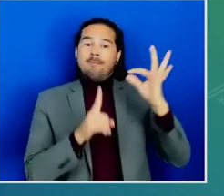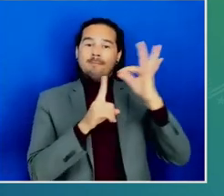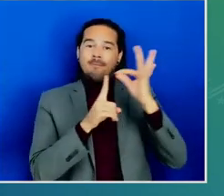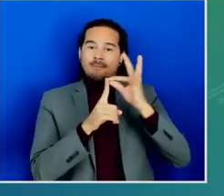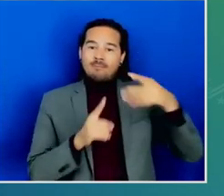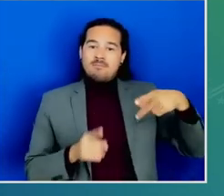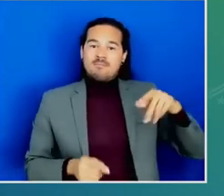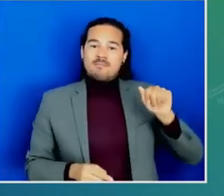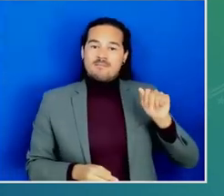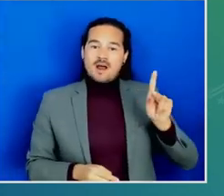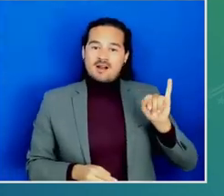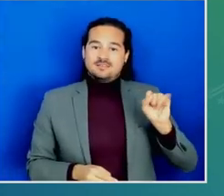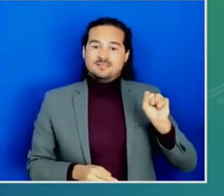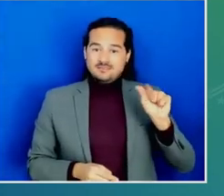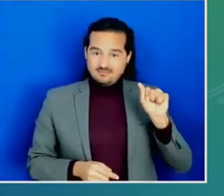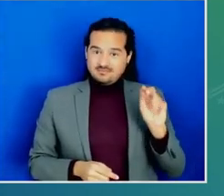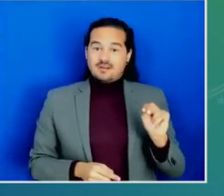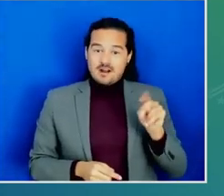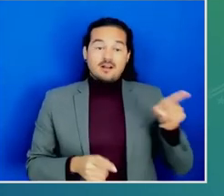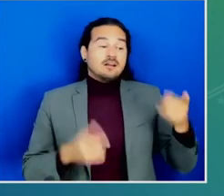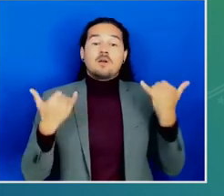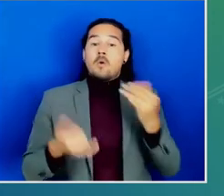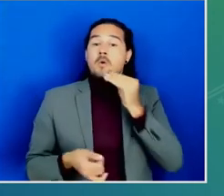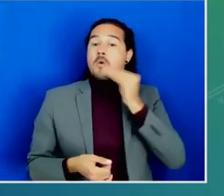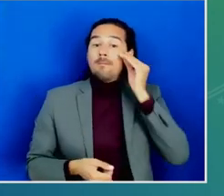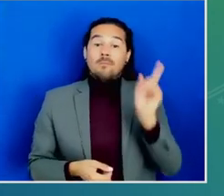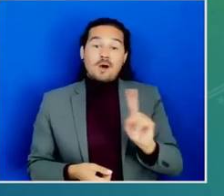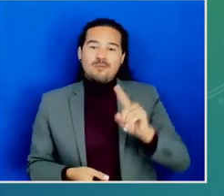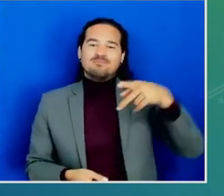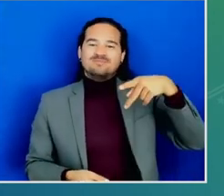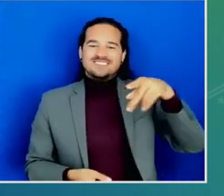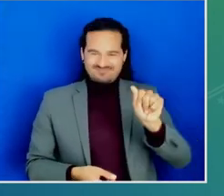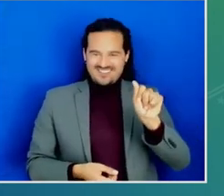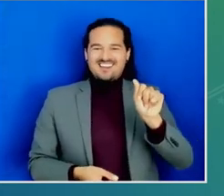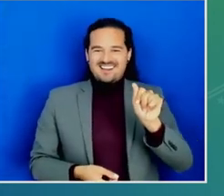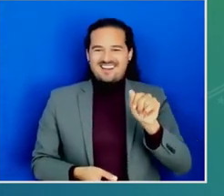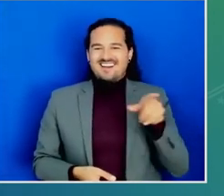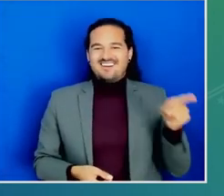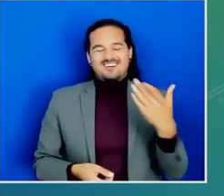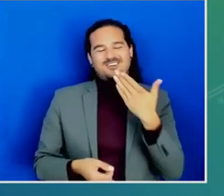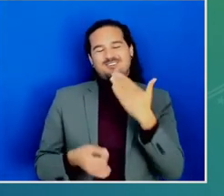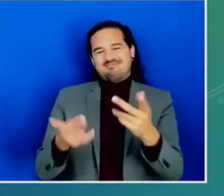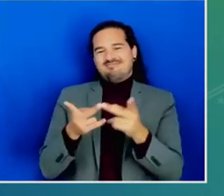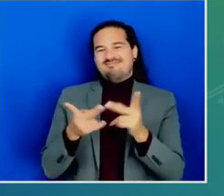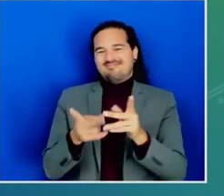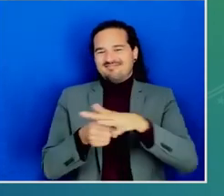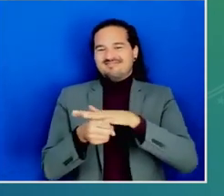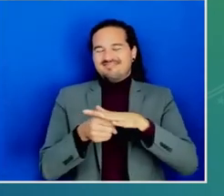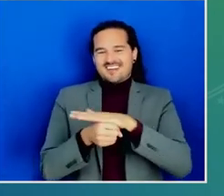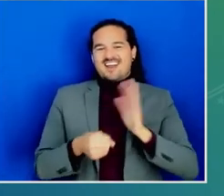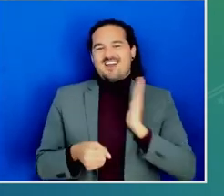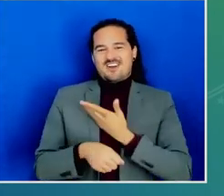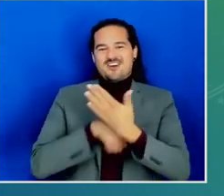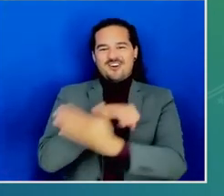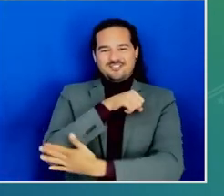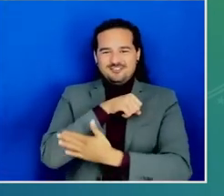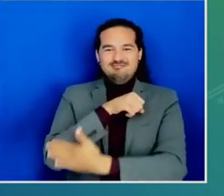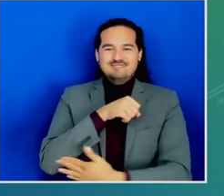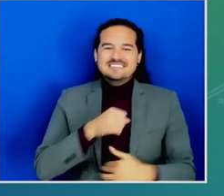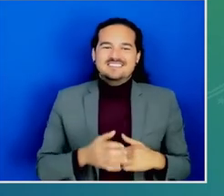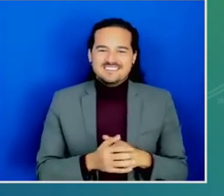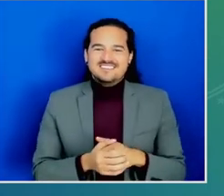Erie, Pennsylvania. I was from the better part of the state, Northeast, you know, where, you know, Scranton and Pittsburgh area, you know. But